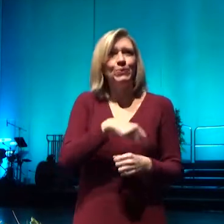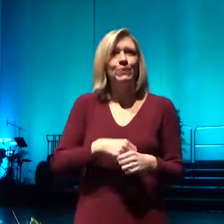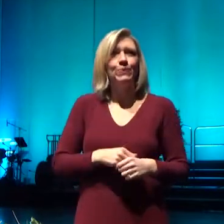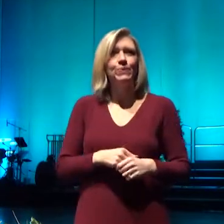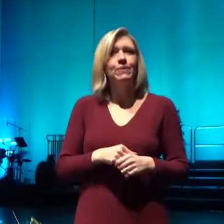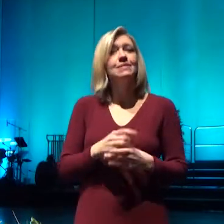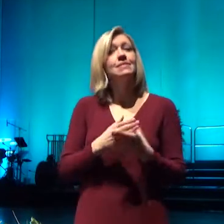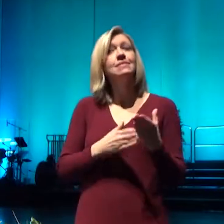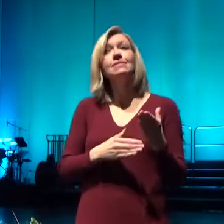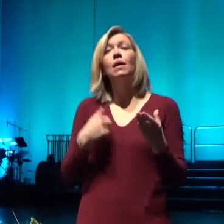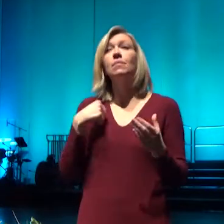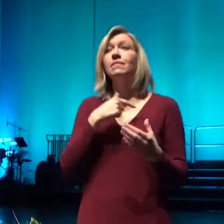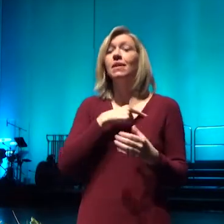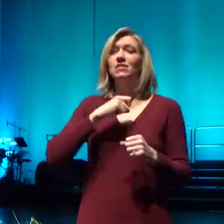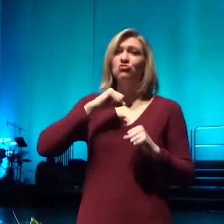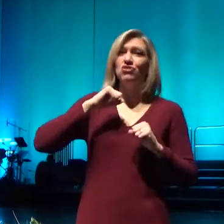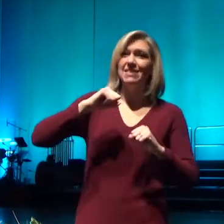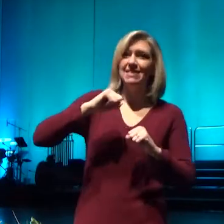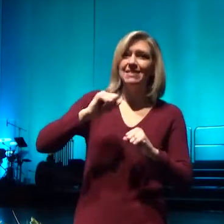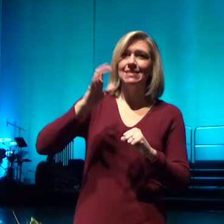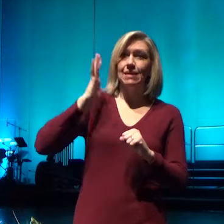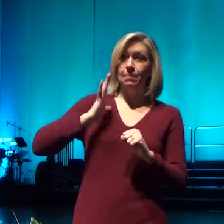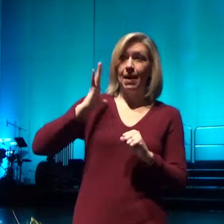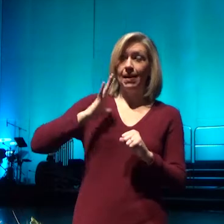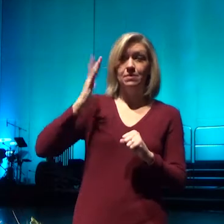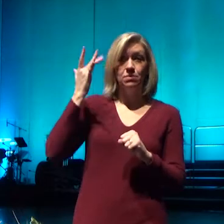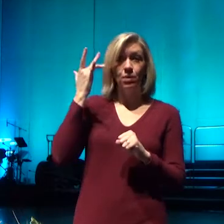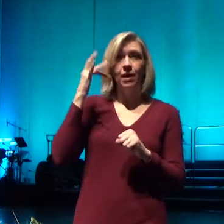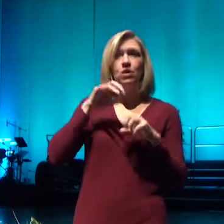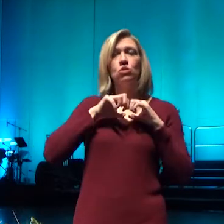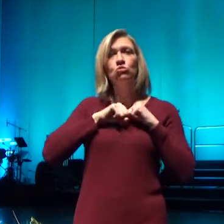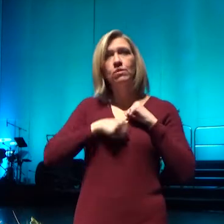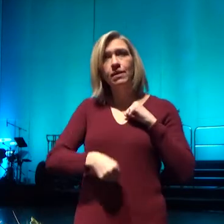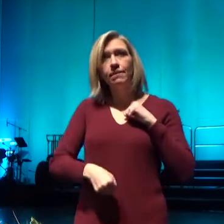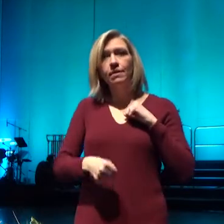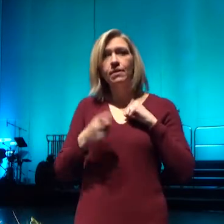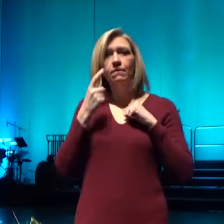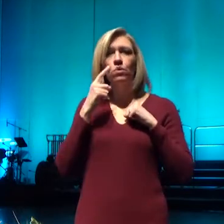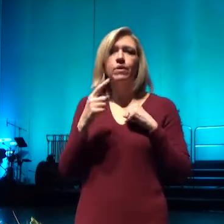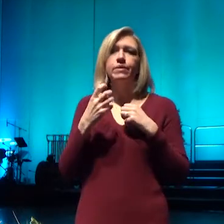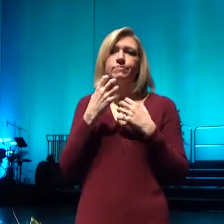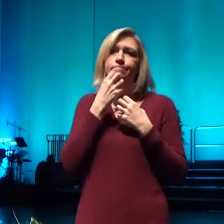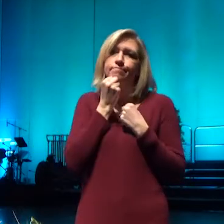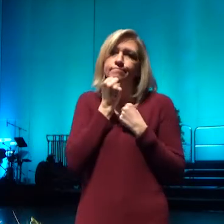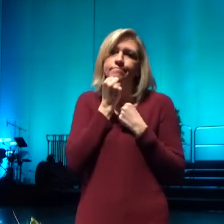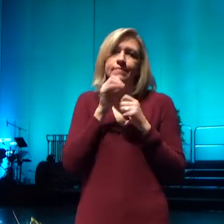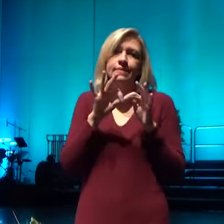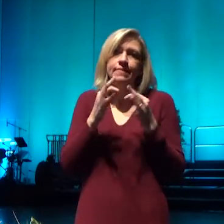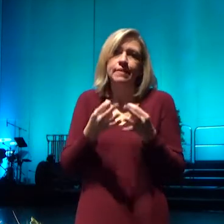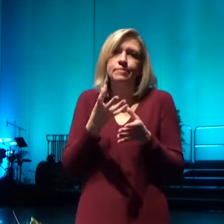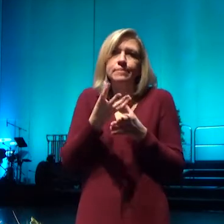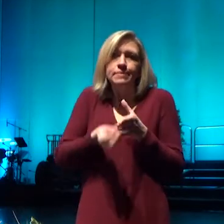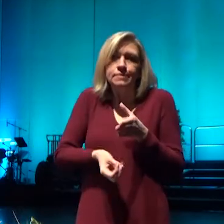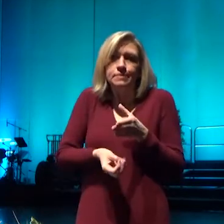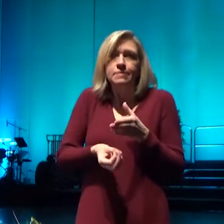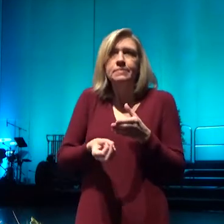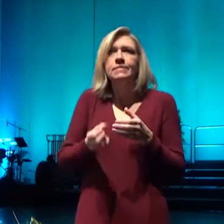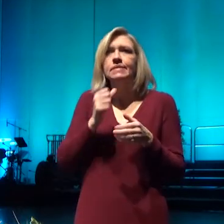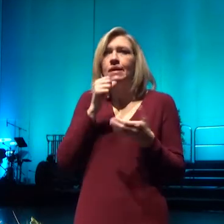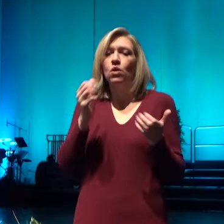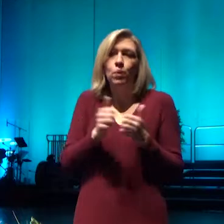Some of us are resisting the spirit of the past because we're grieving a loved one that's no longer with us. Totally